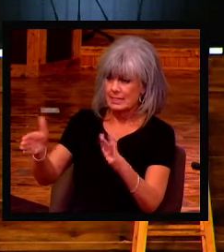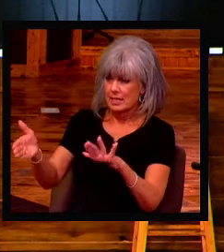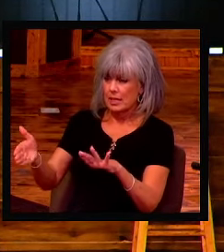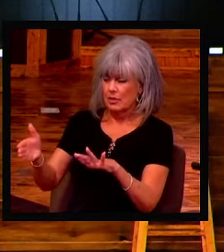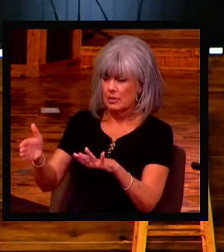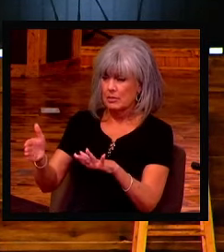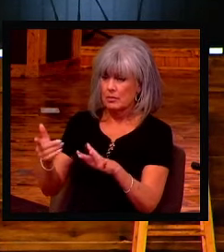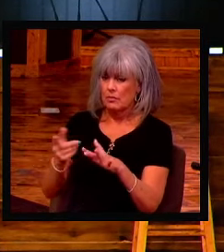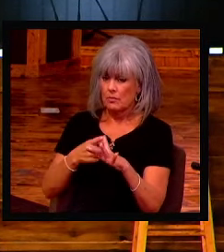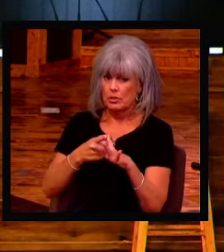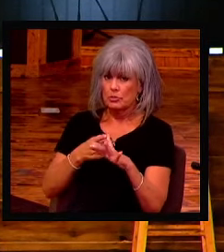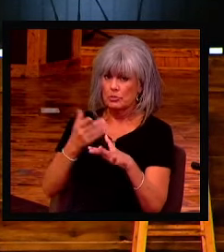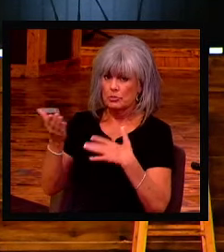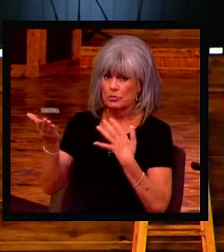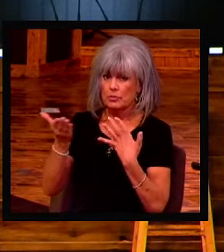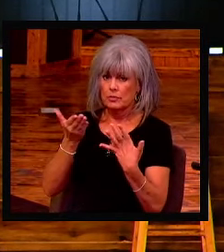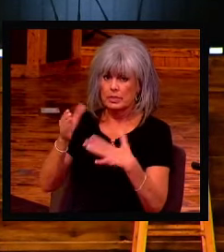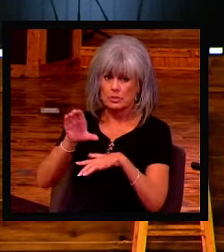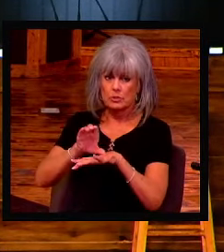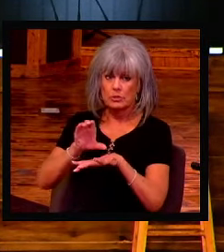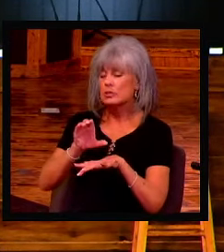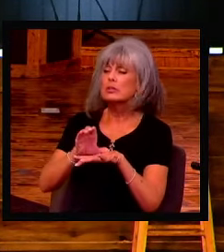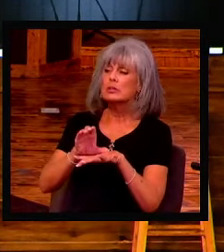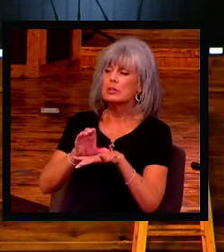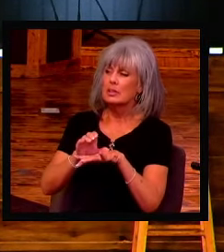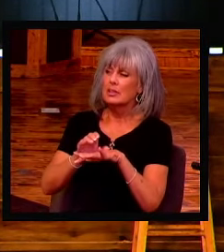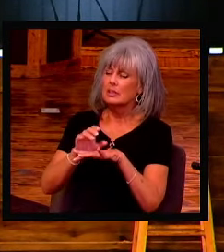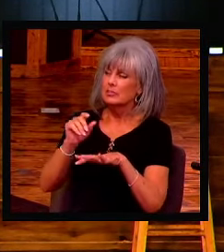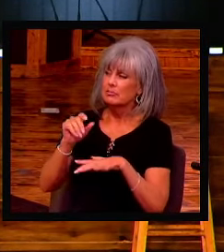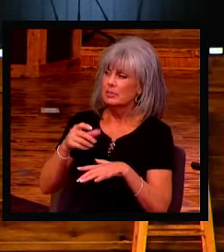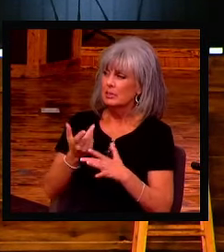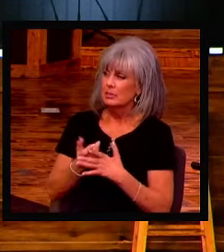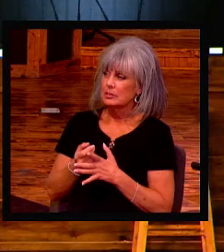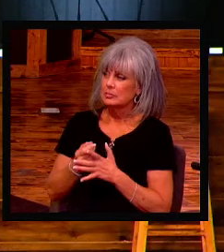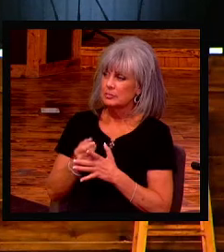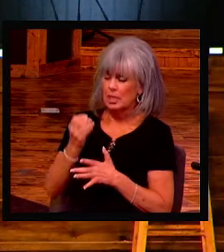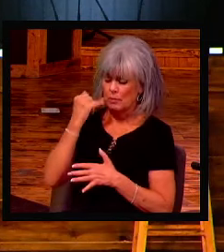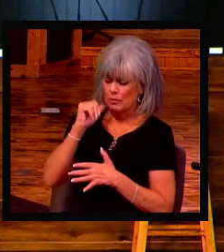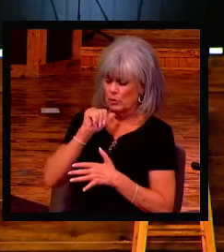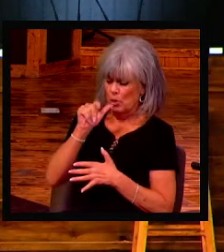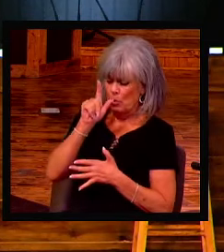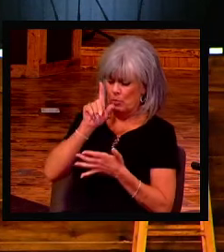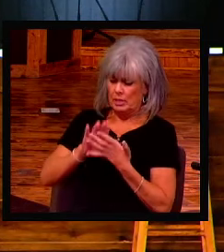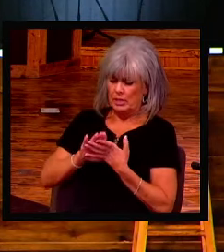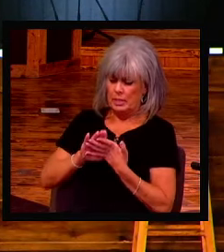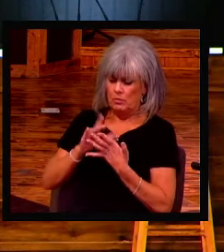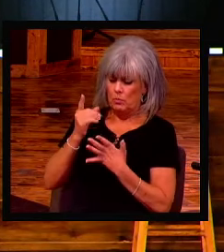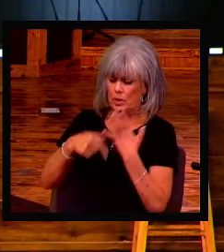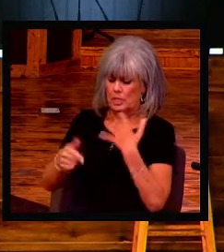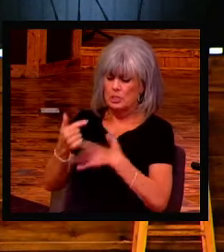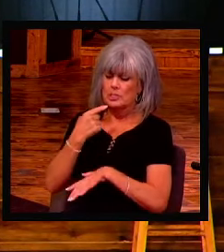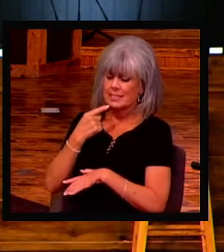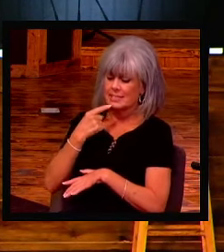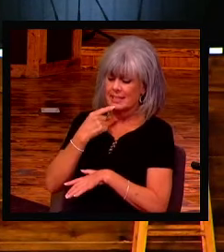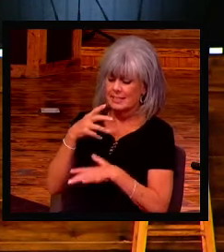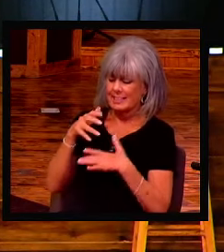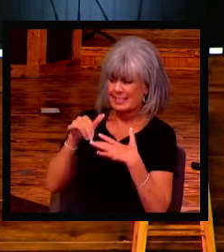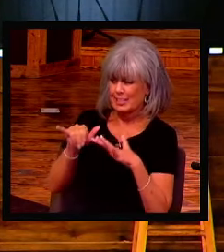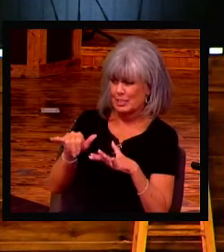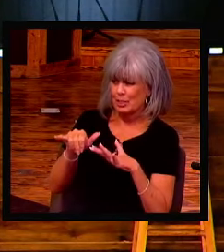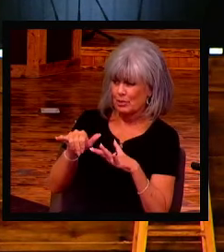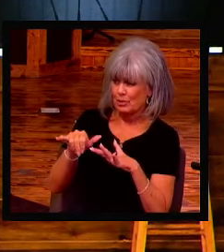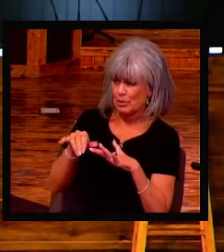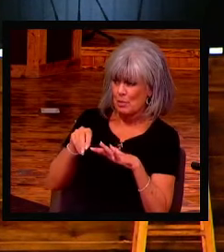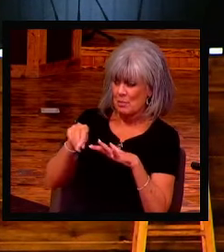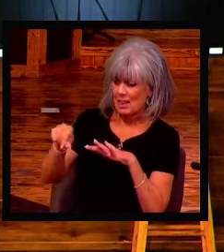first service. At the very minimum, if you don't believe anything she's saying, it is planting a seed in your